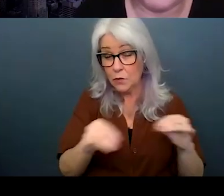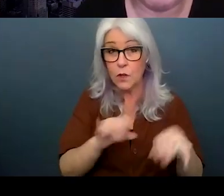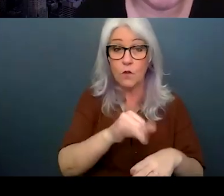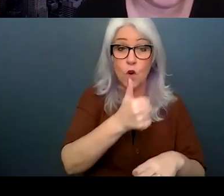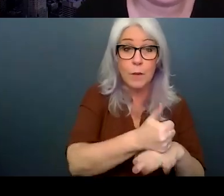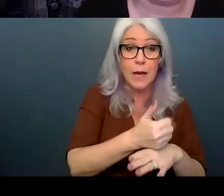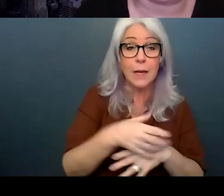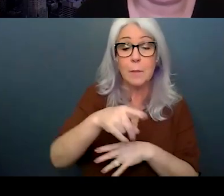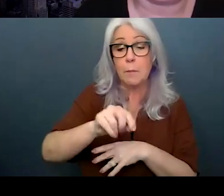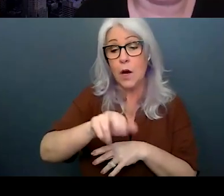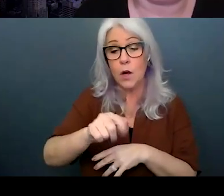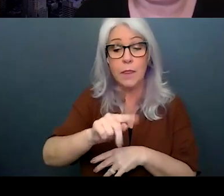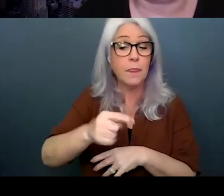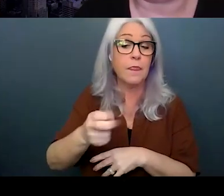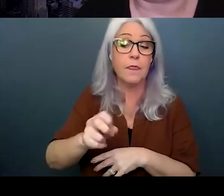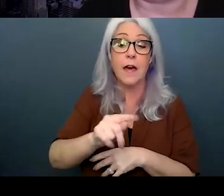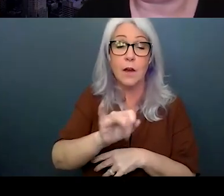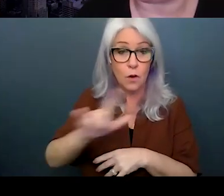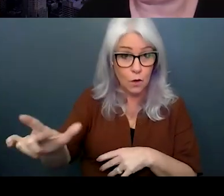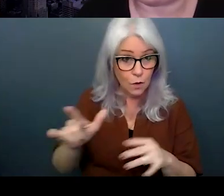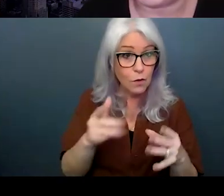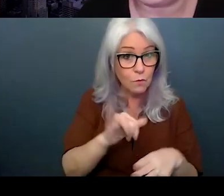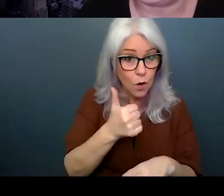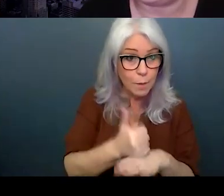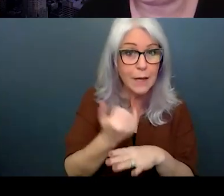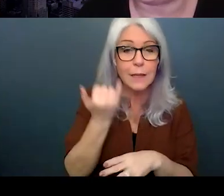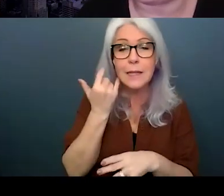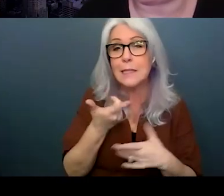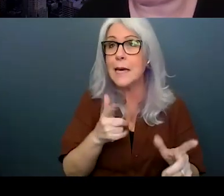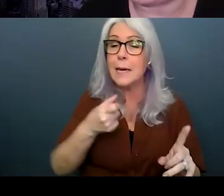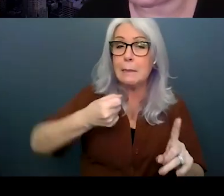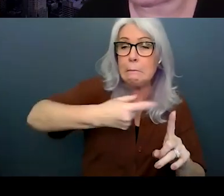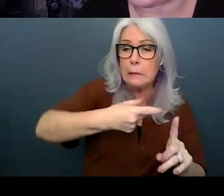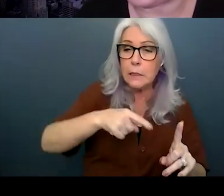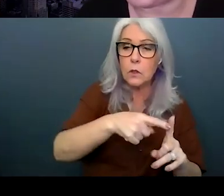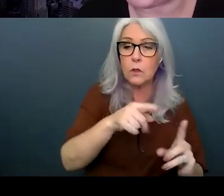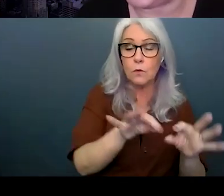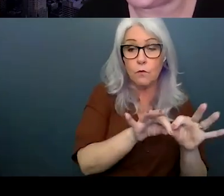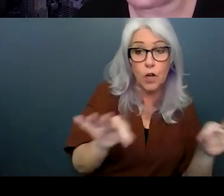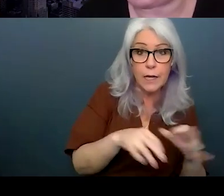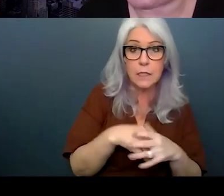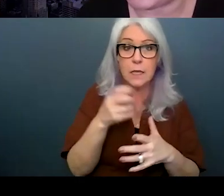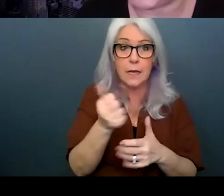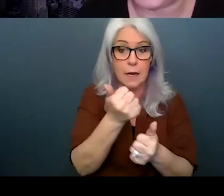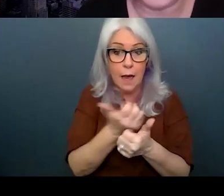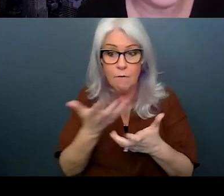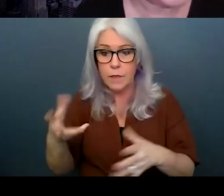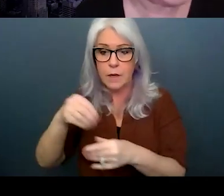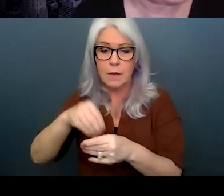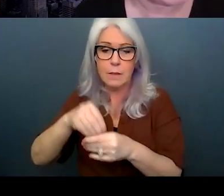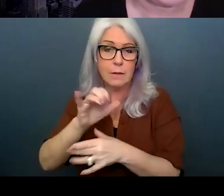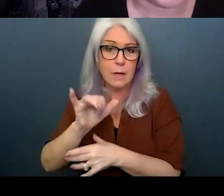parenthetical format, so this is when you're using a signal phrase. This is when you're putting everything in the citation after the